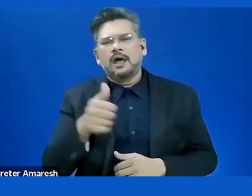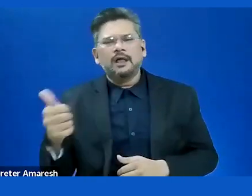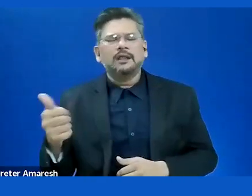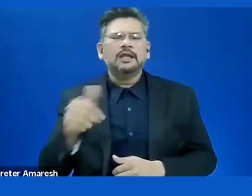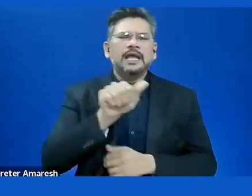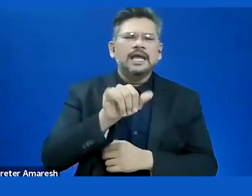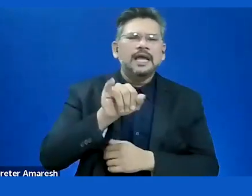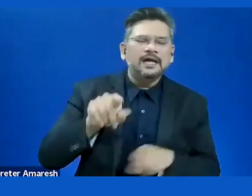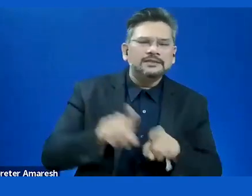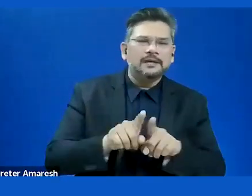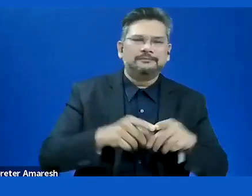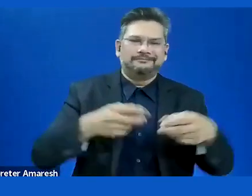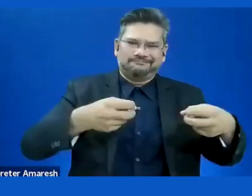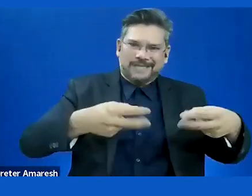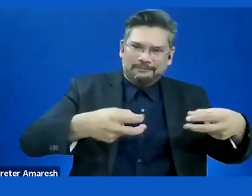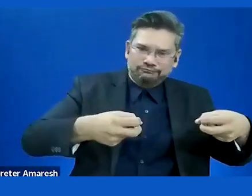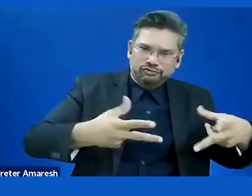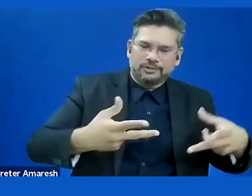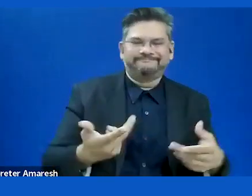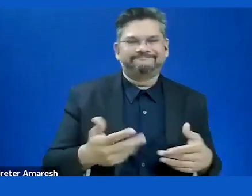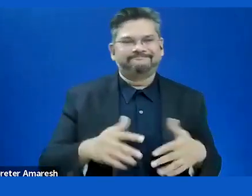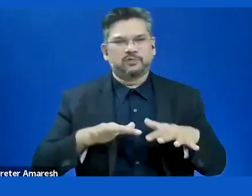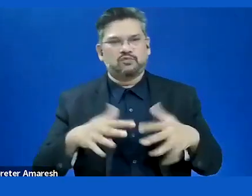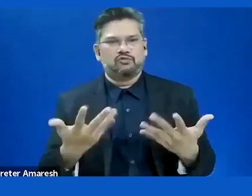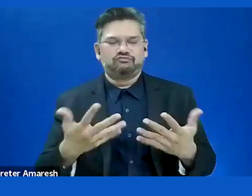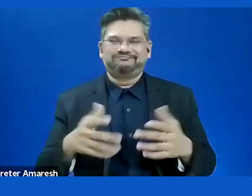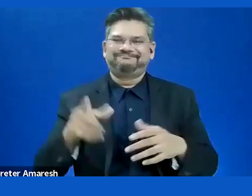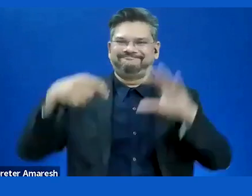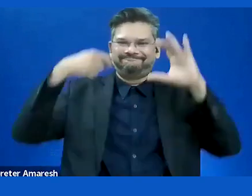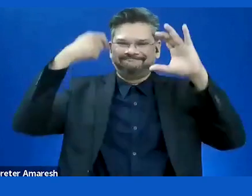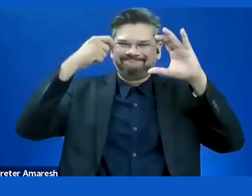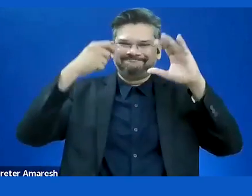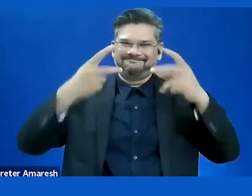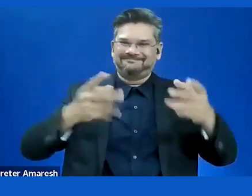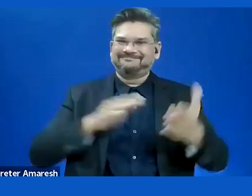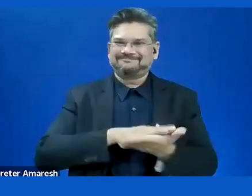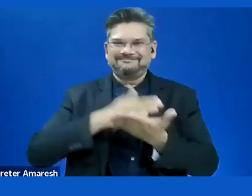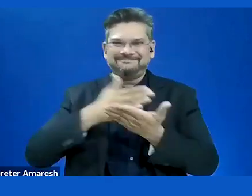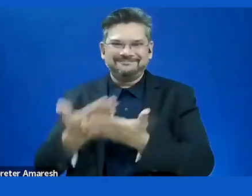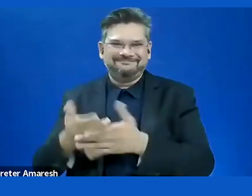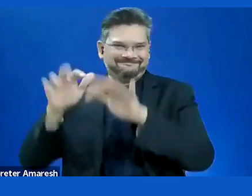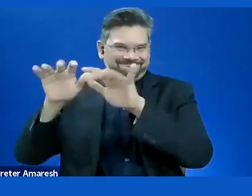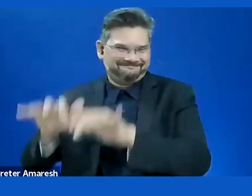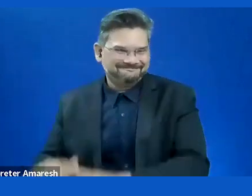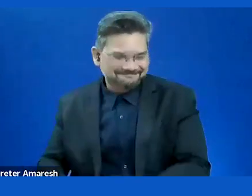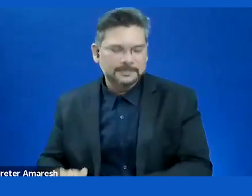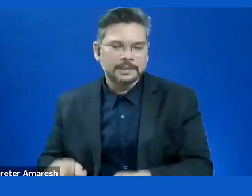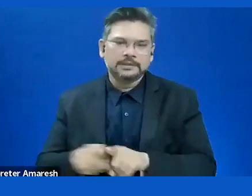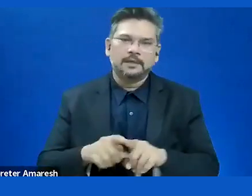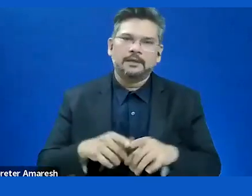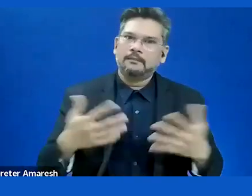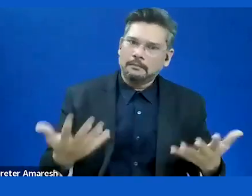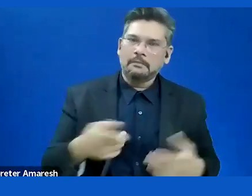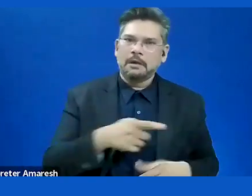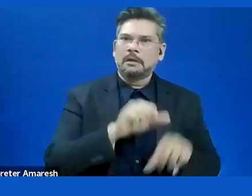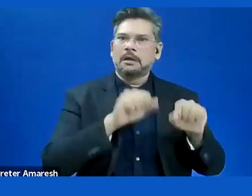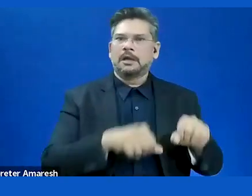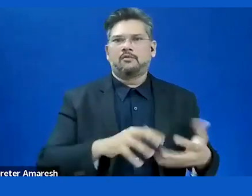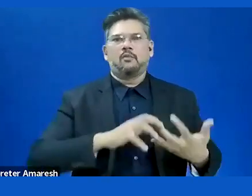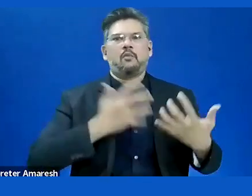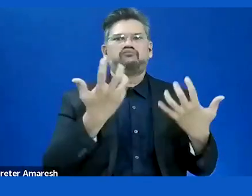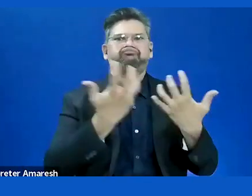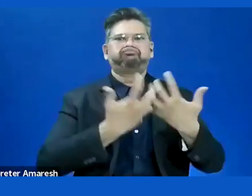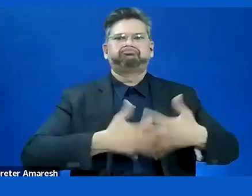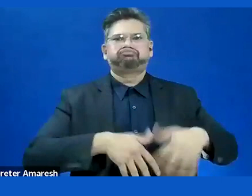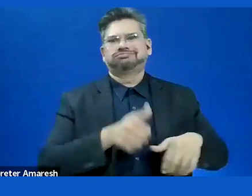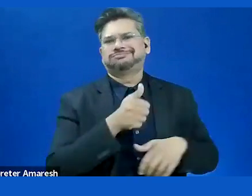and transcripts. When I make a video and I put it on the web, I put it to YouTube, it will do automated captions. I spend like 2